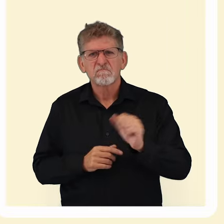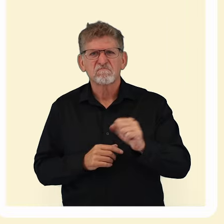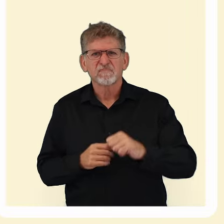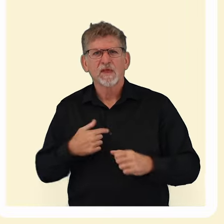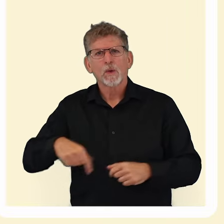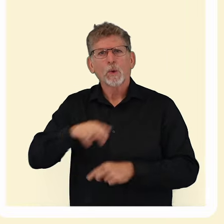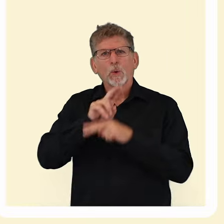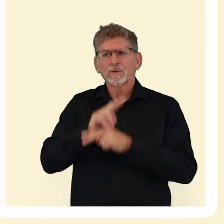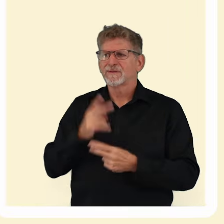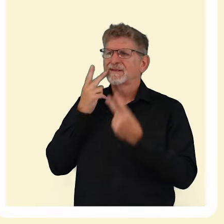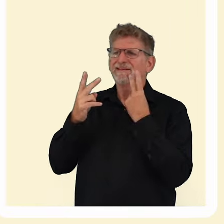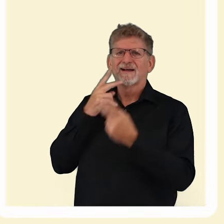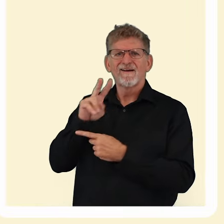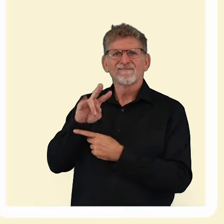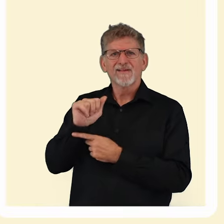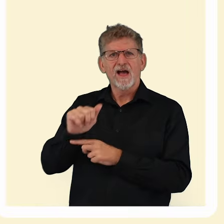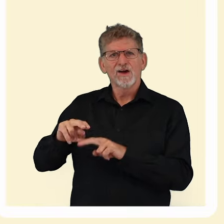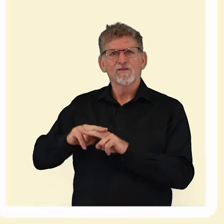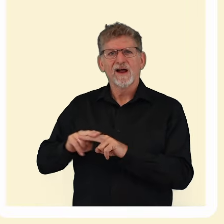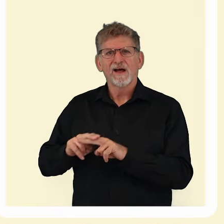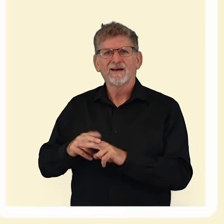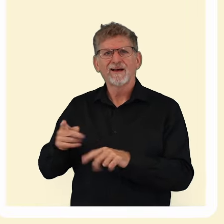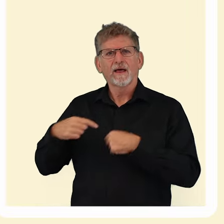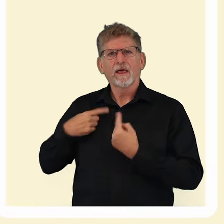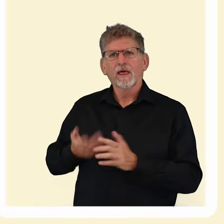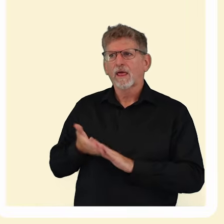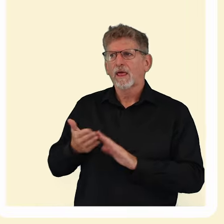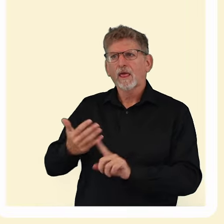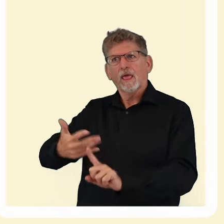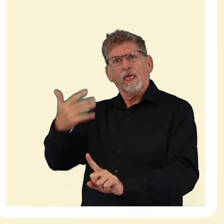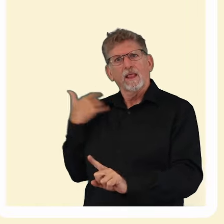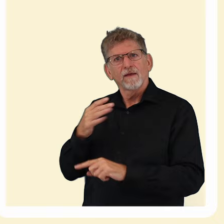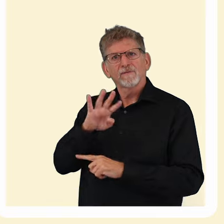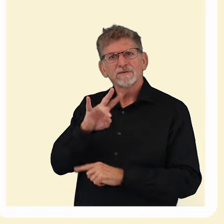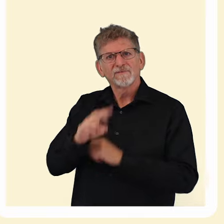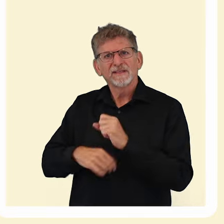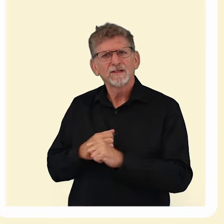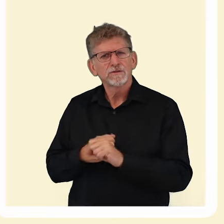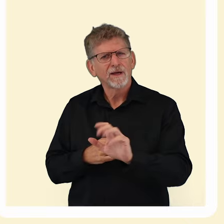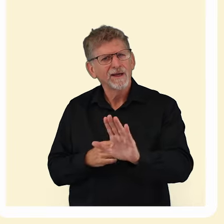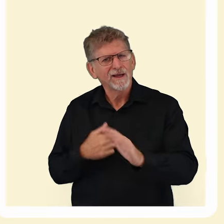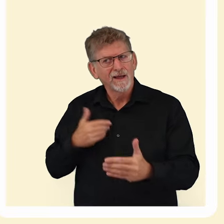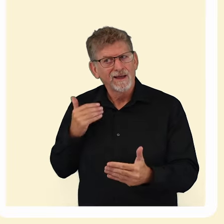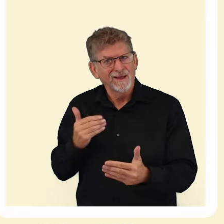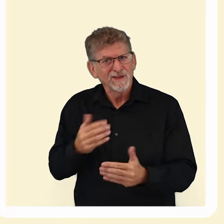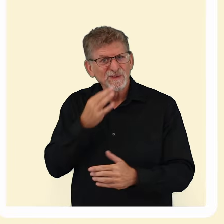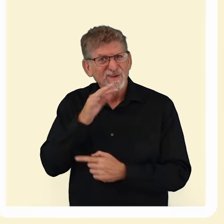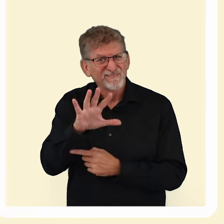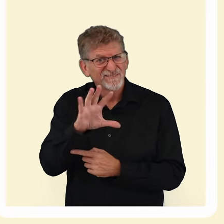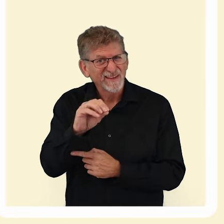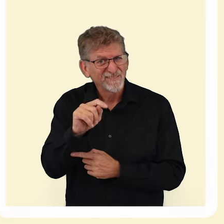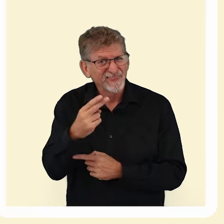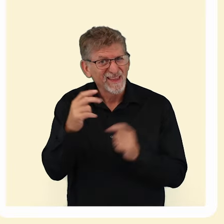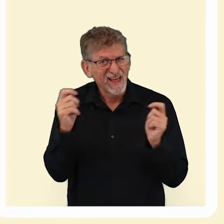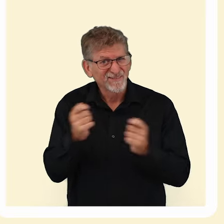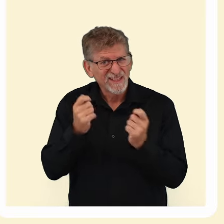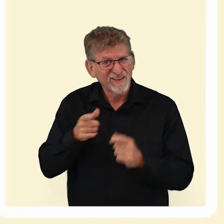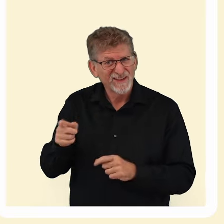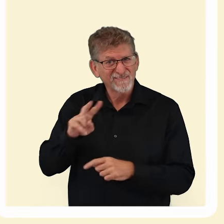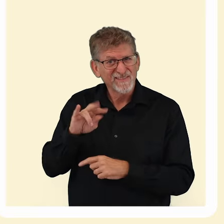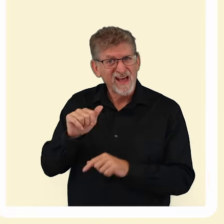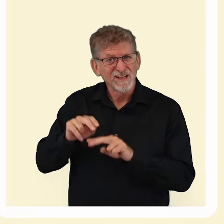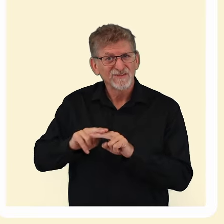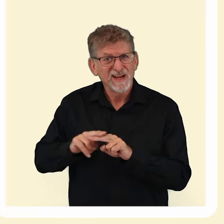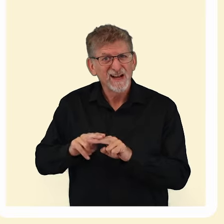last 47 years. We're getting close to the 50th anniversary of Via Rail. And now we're starting to modernize.